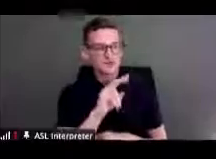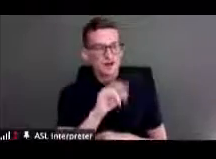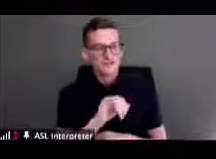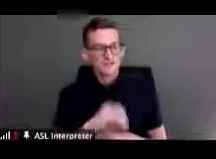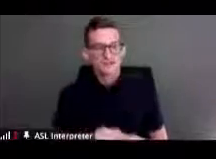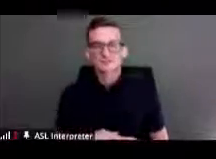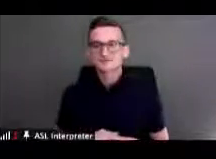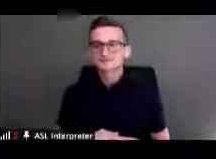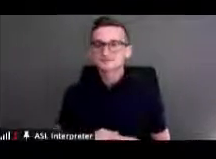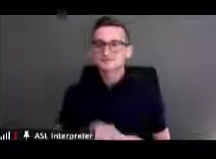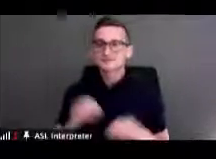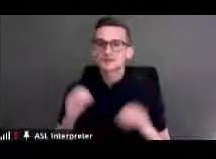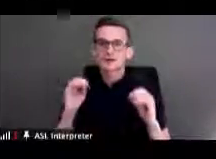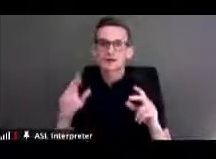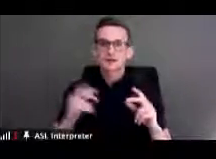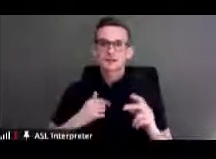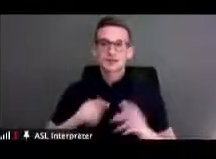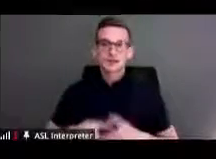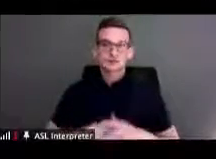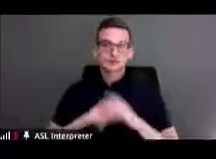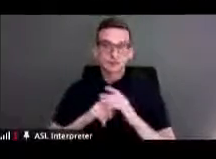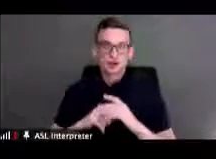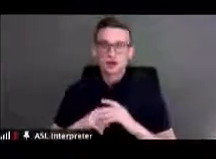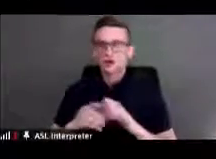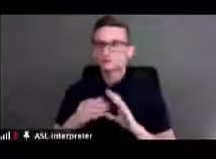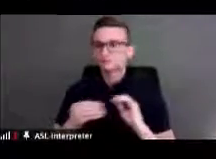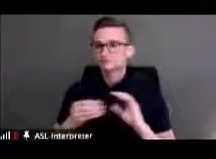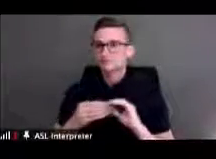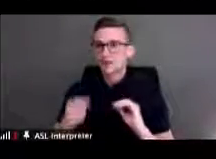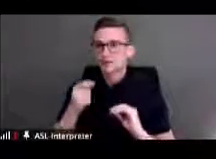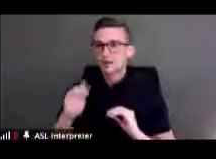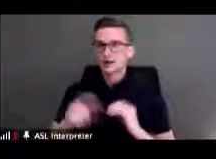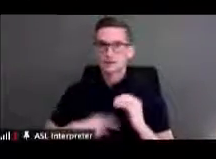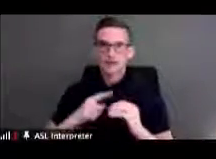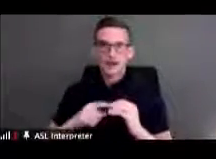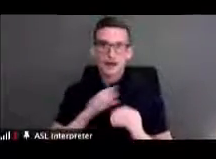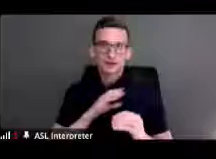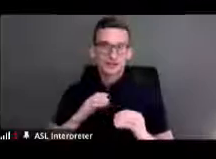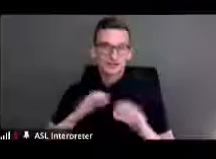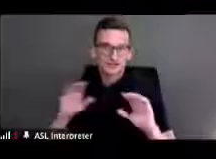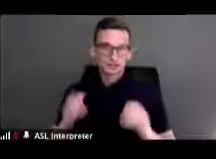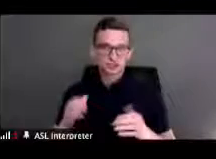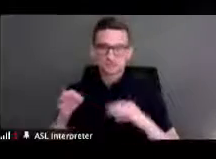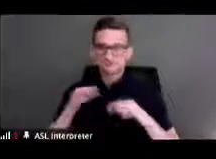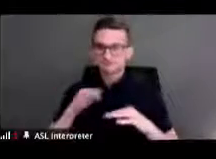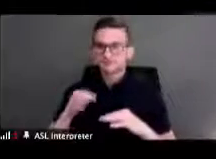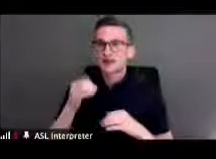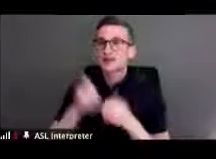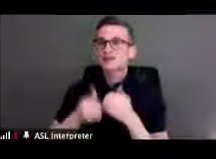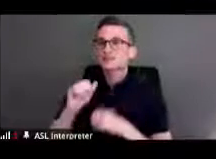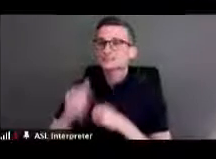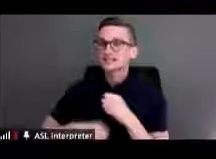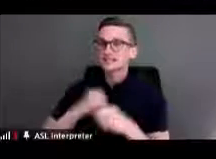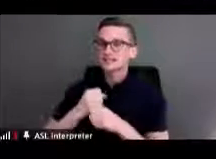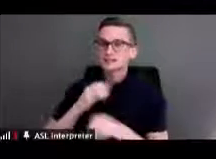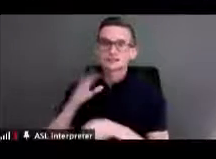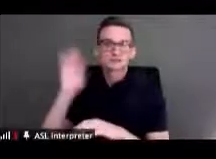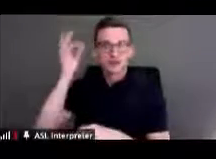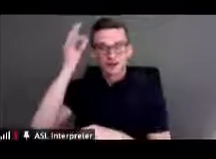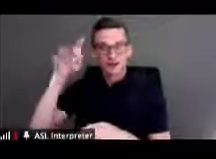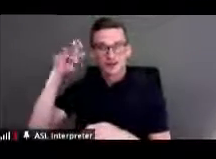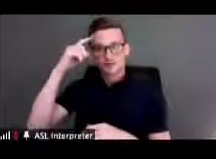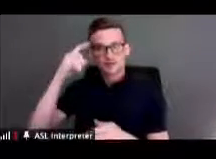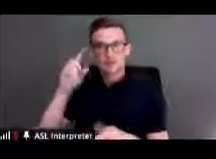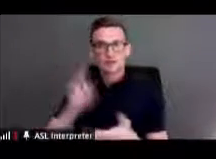Okay, I will start by sharing a little bit about the commission. Every 10 years after the federal government publishes updated